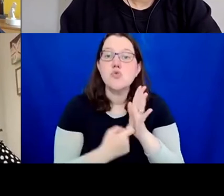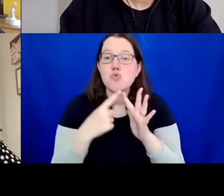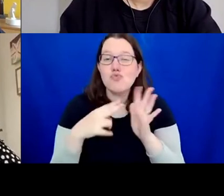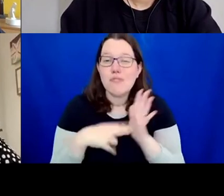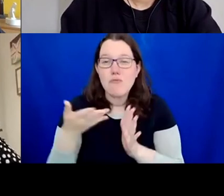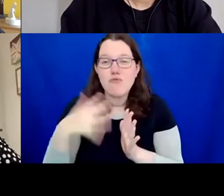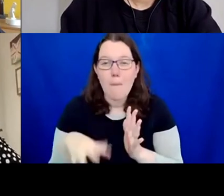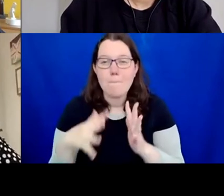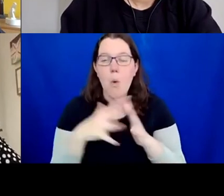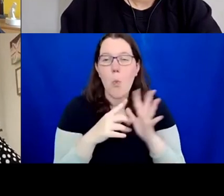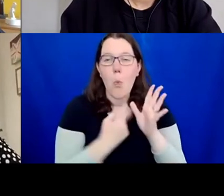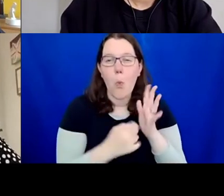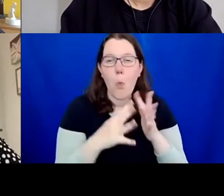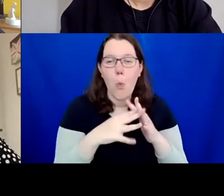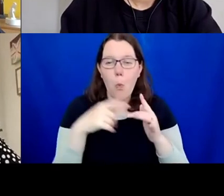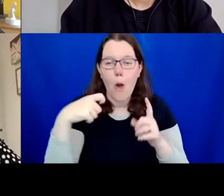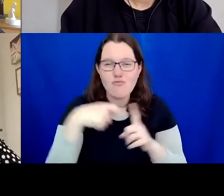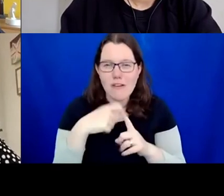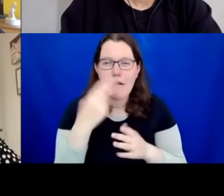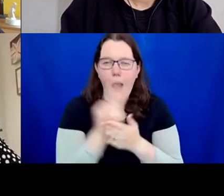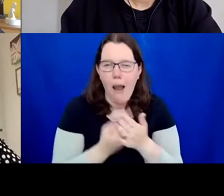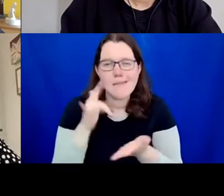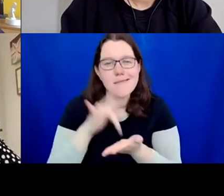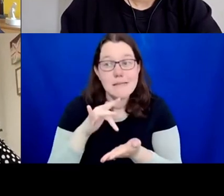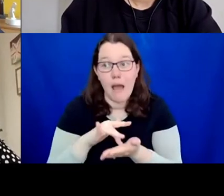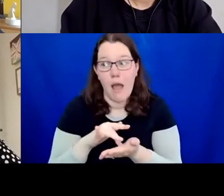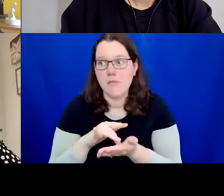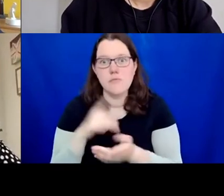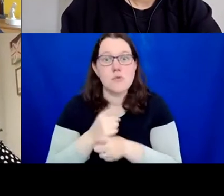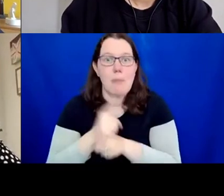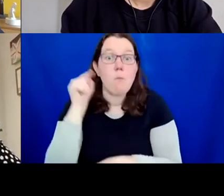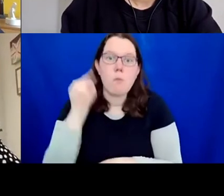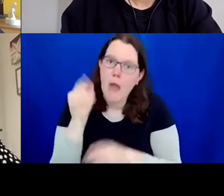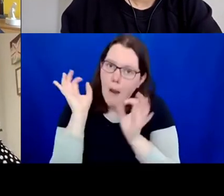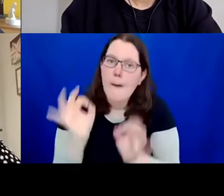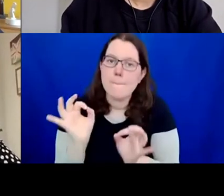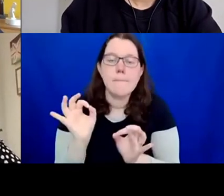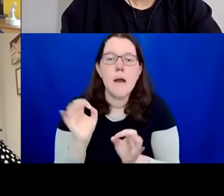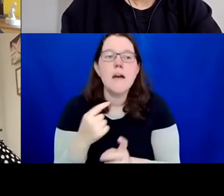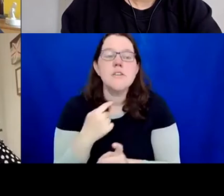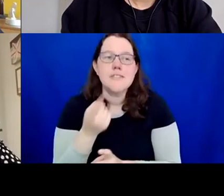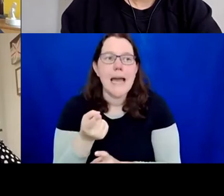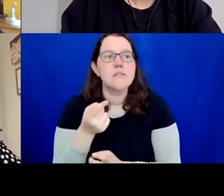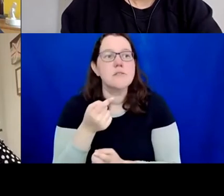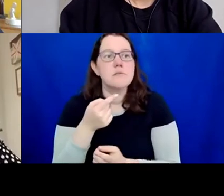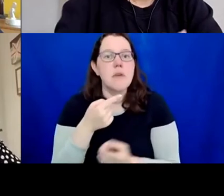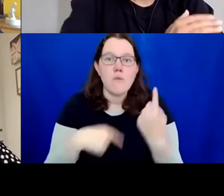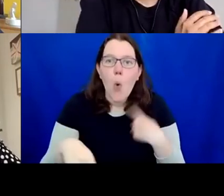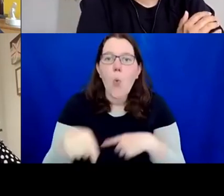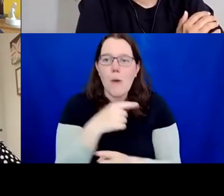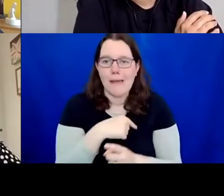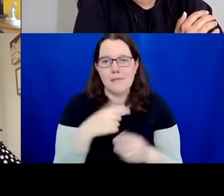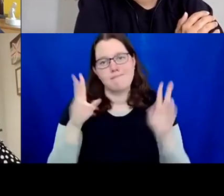actually. And, you know, she was saying that unless we as the gatekeepers, you know, make a better